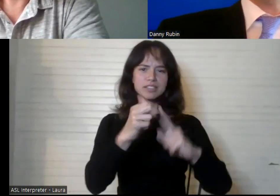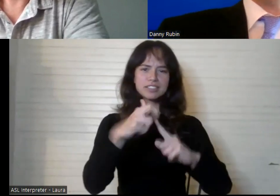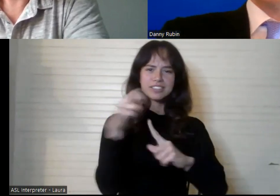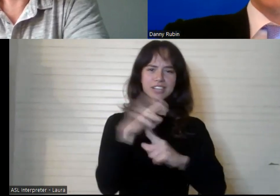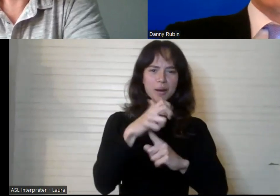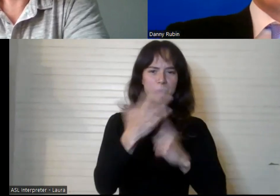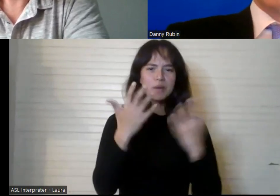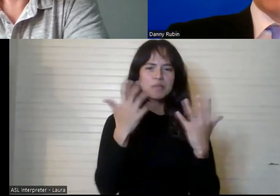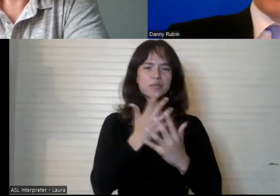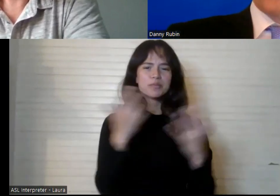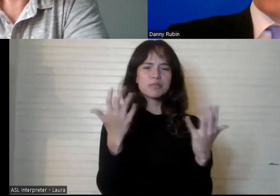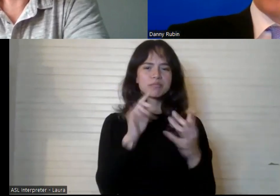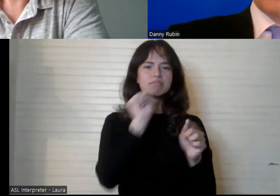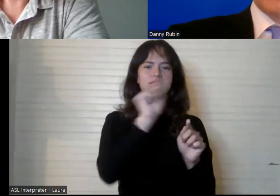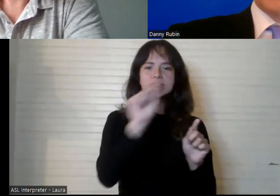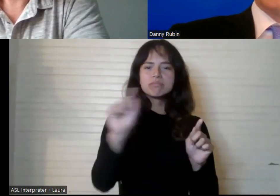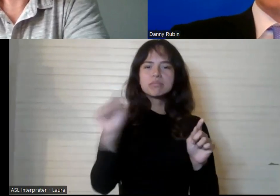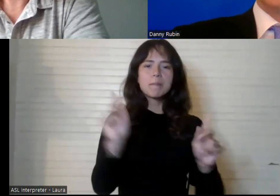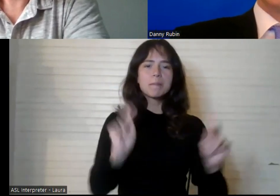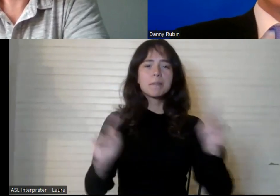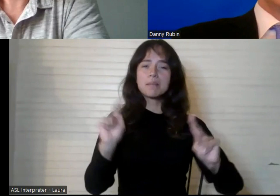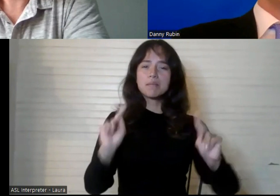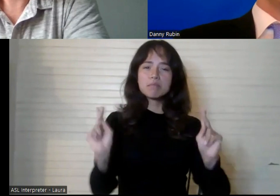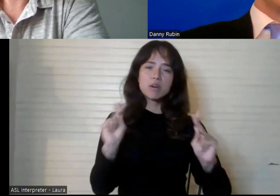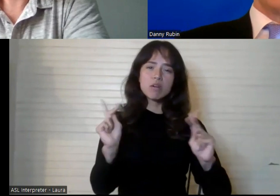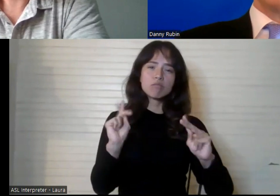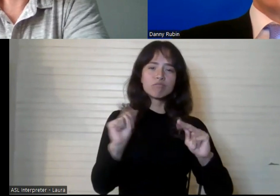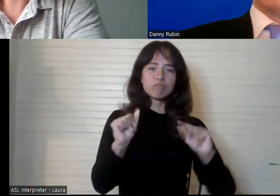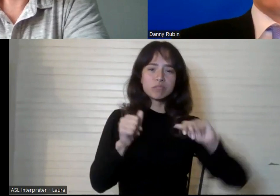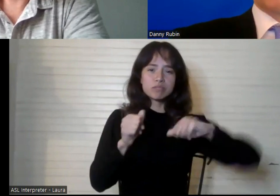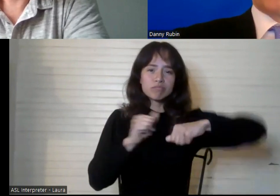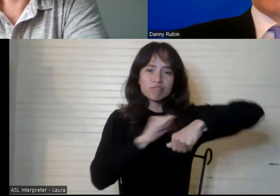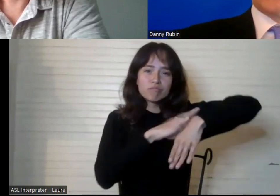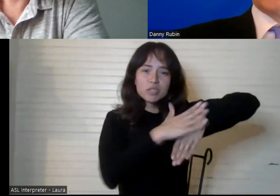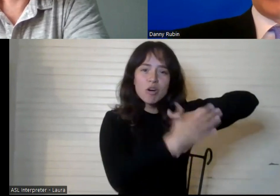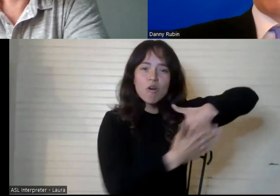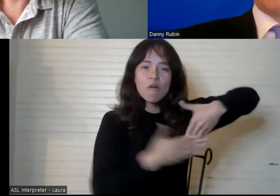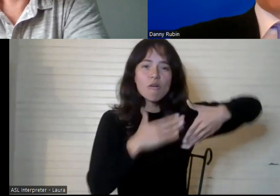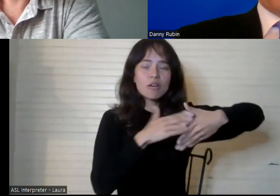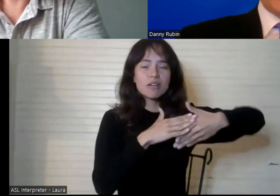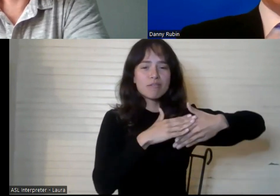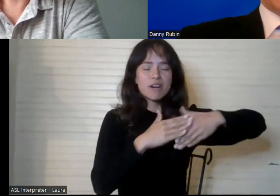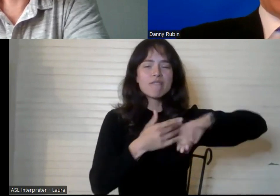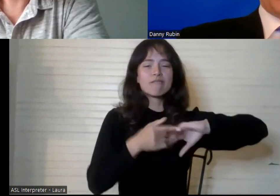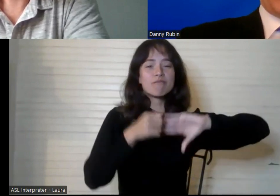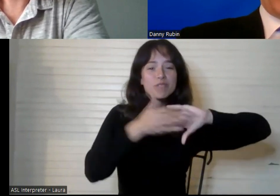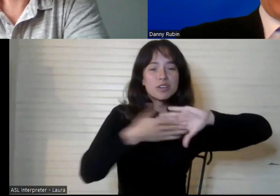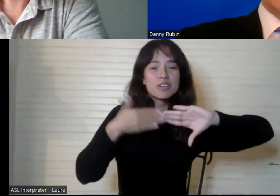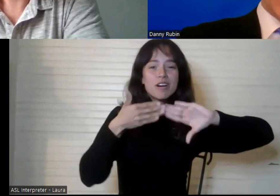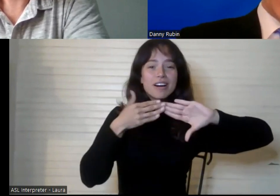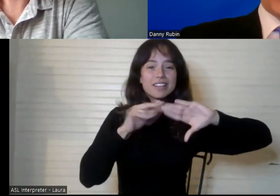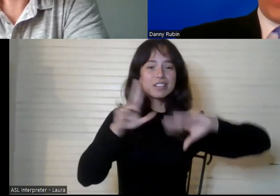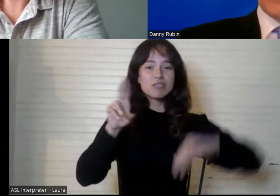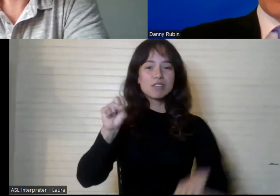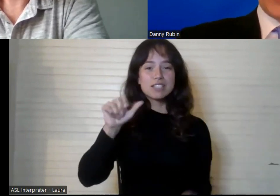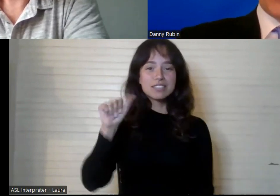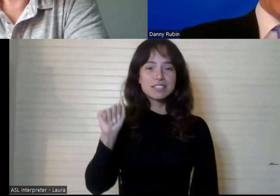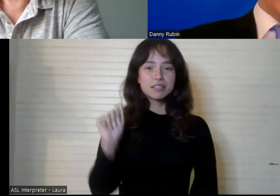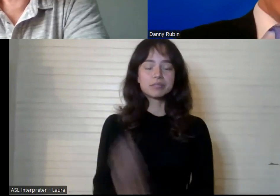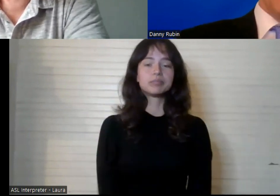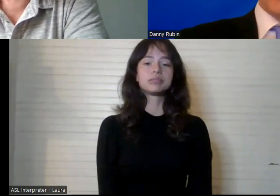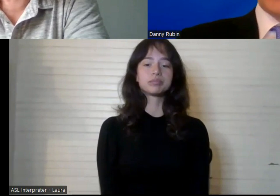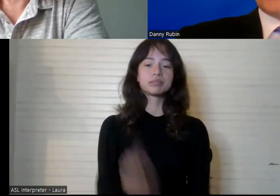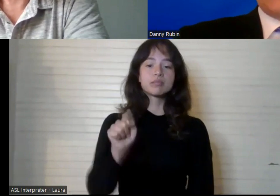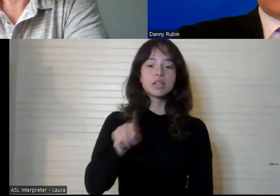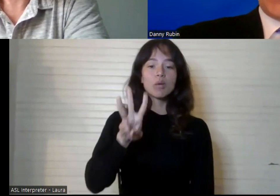California. So tuning in from all over today to talk about the job of a web developer, web designer, web